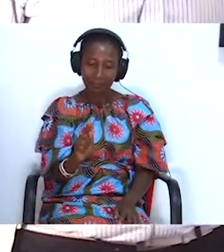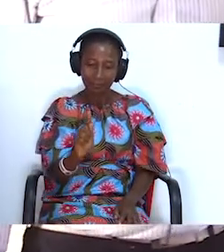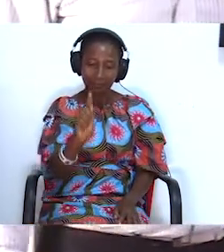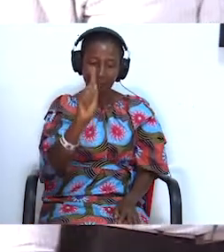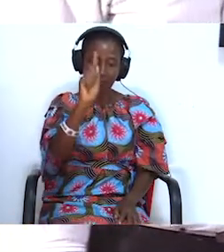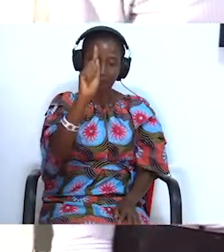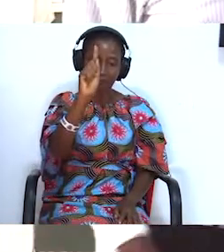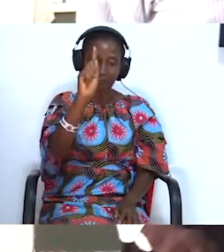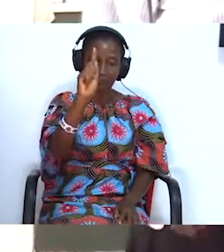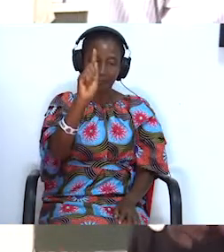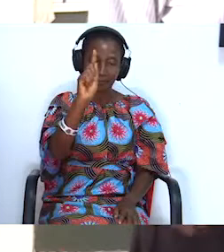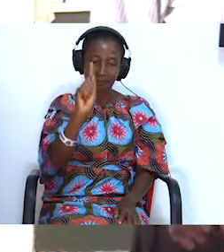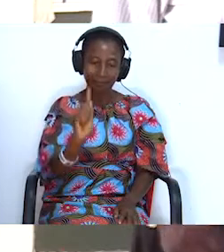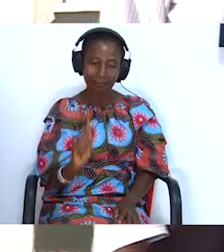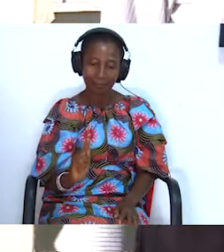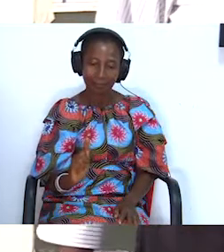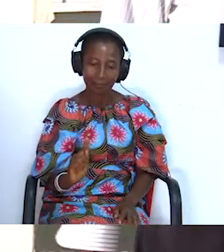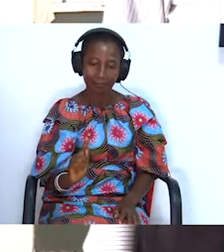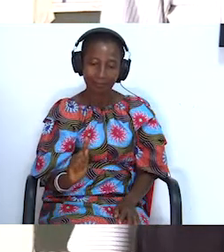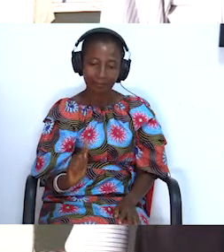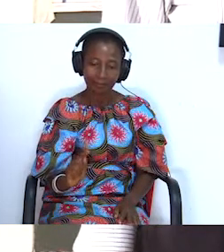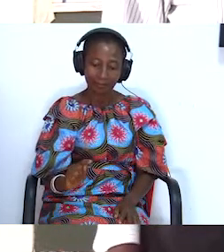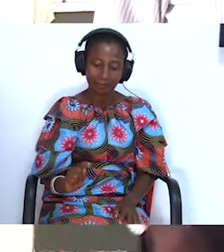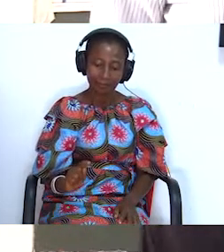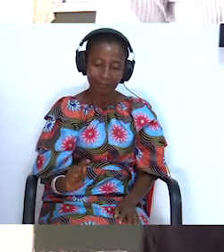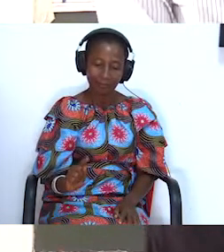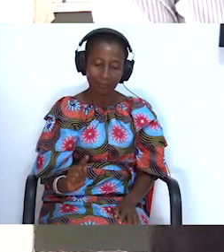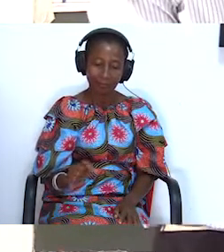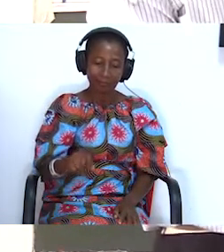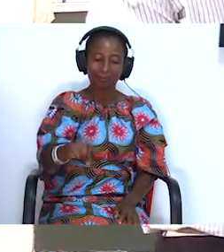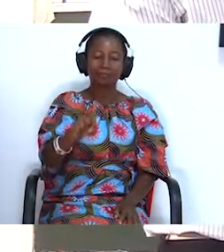On your tables again. On your tables again.